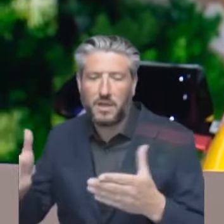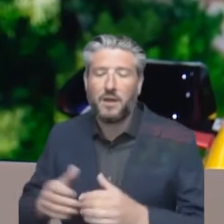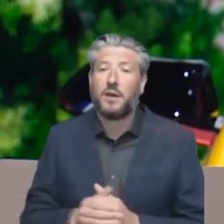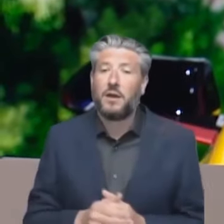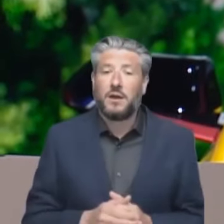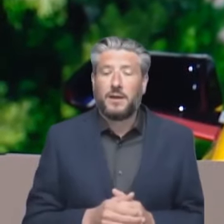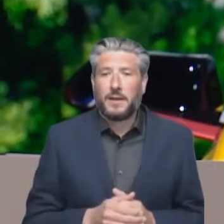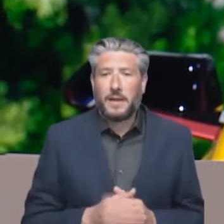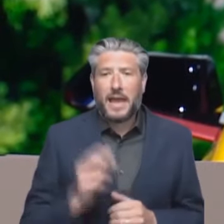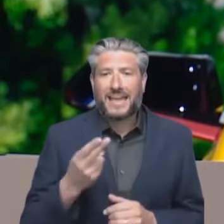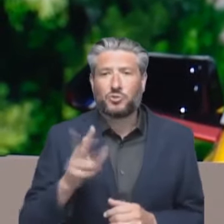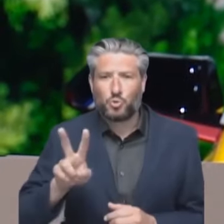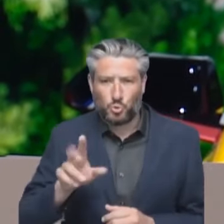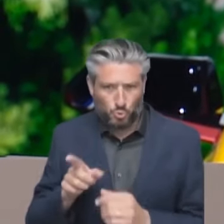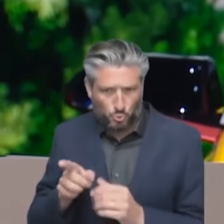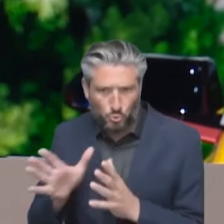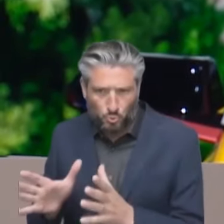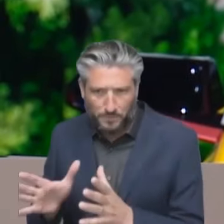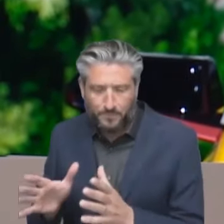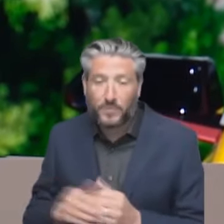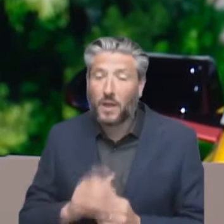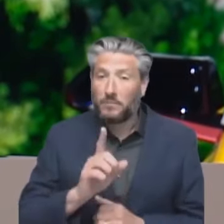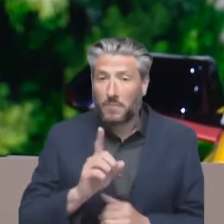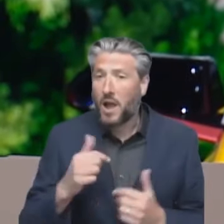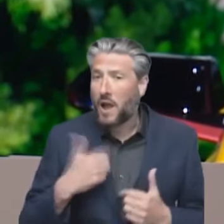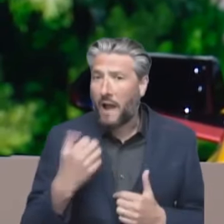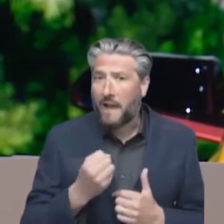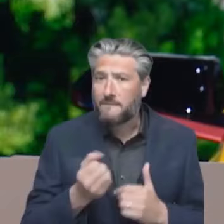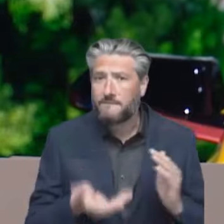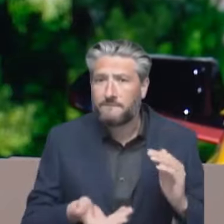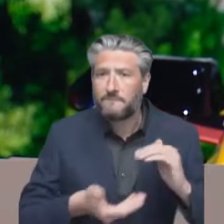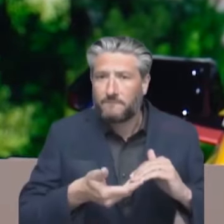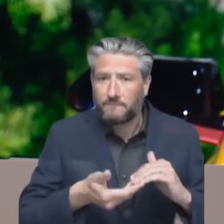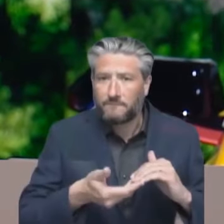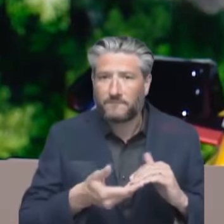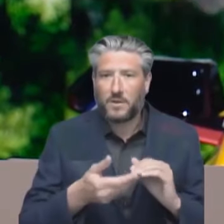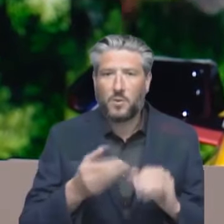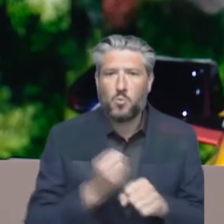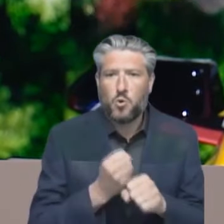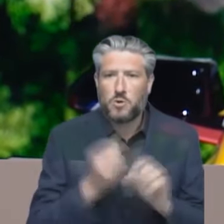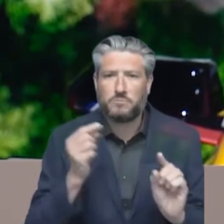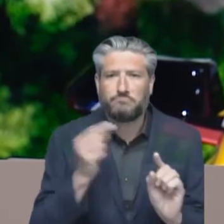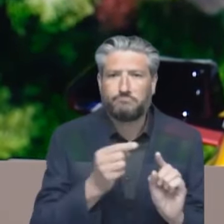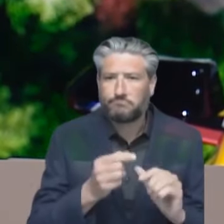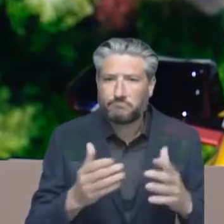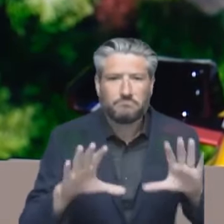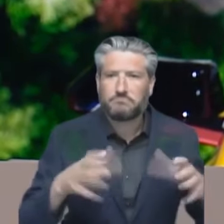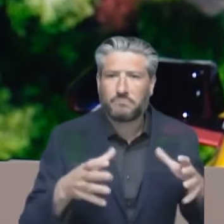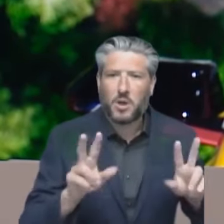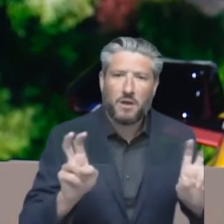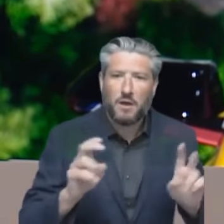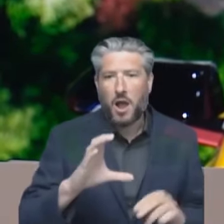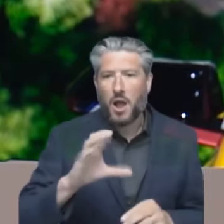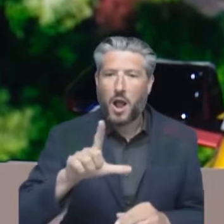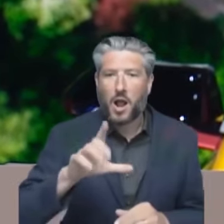to talk a little bit about this joint venture that we've set up, which is called Plug Power. Yeah. So I think everyone should know about this. This is a technology that comes from